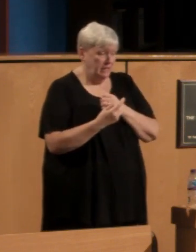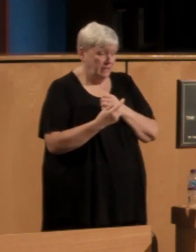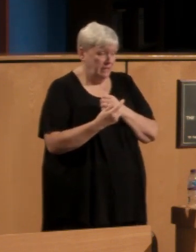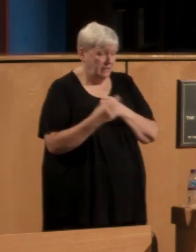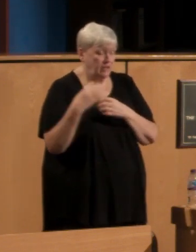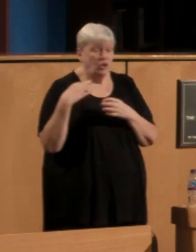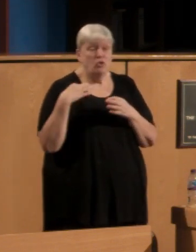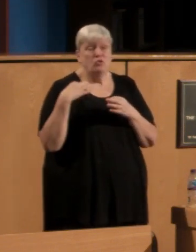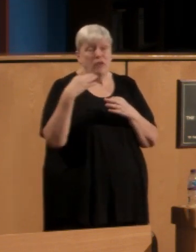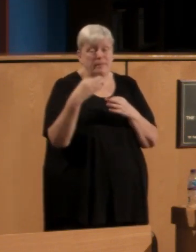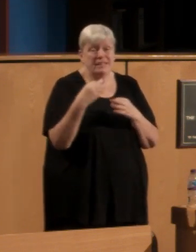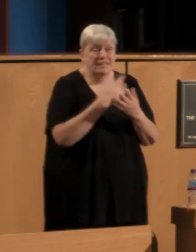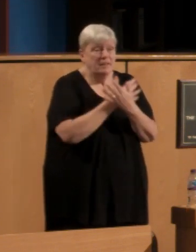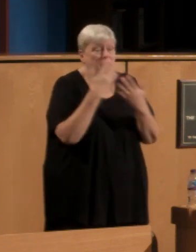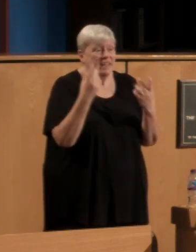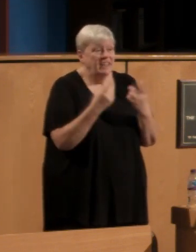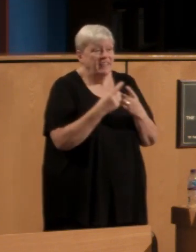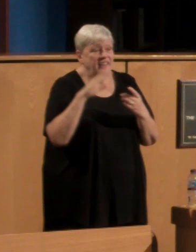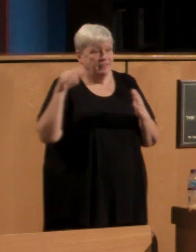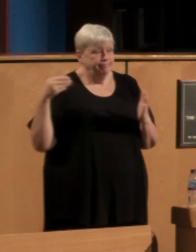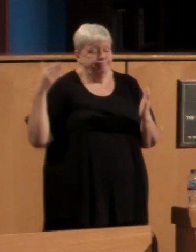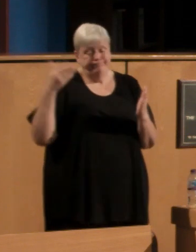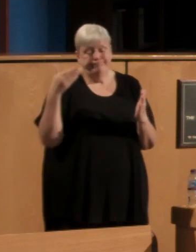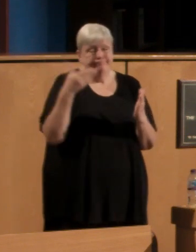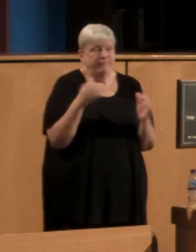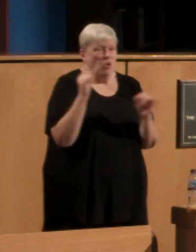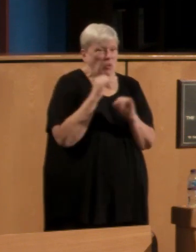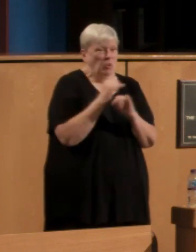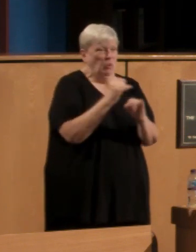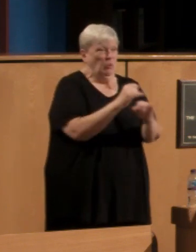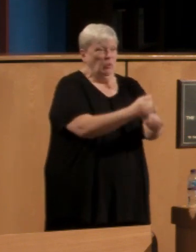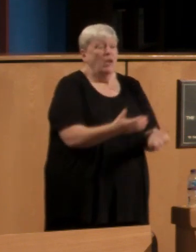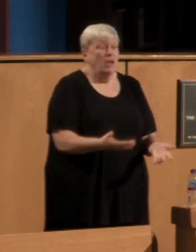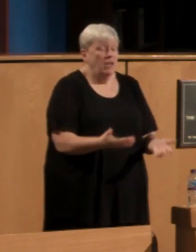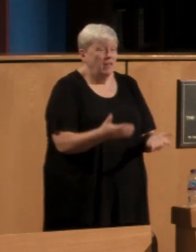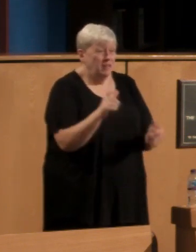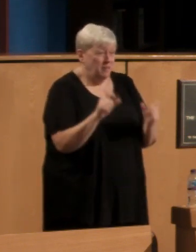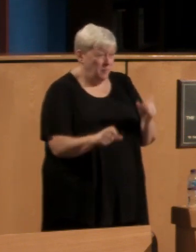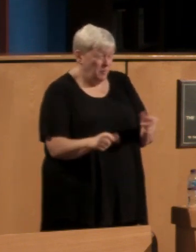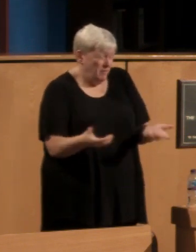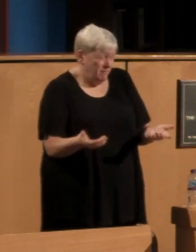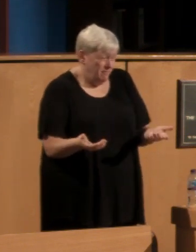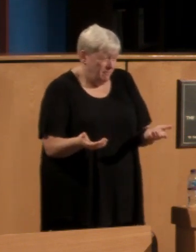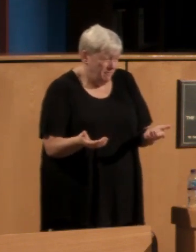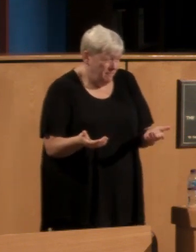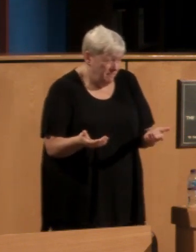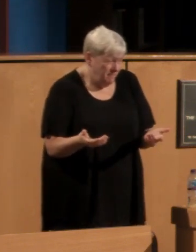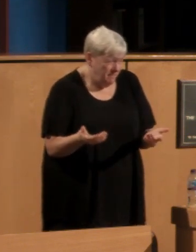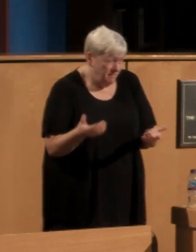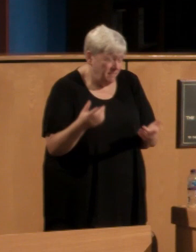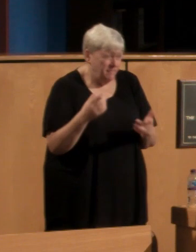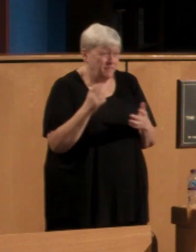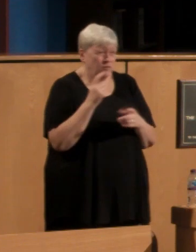representing a lot of things as inherently horrifying that are just people's everyday lives when it comes to